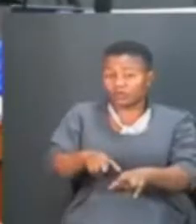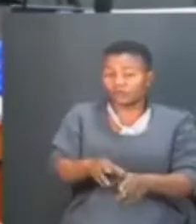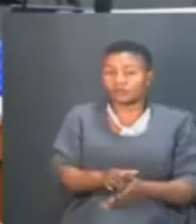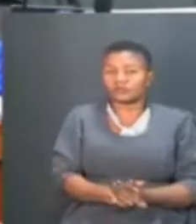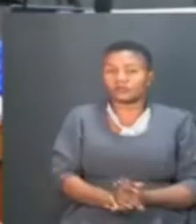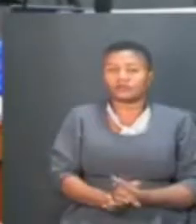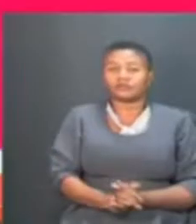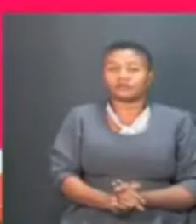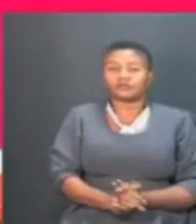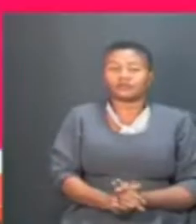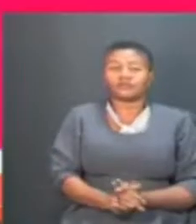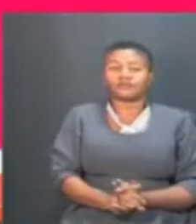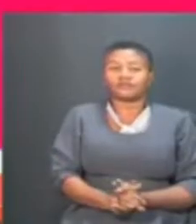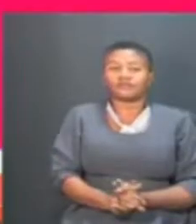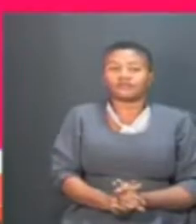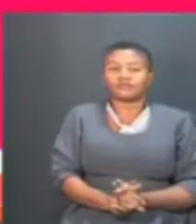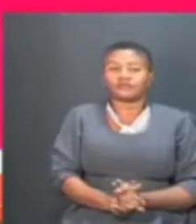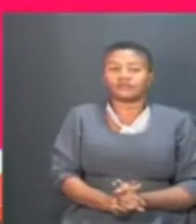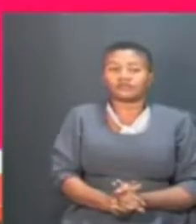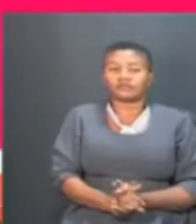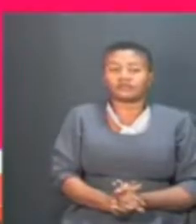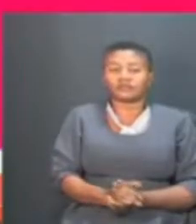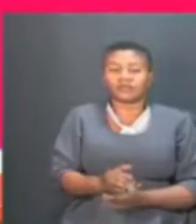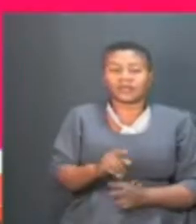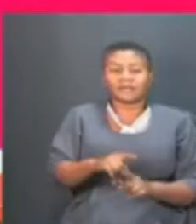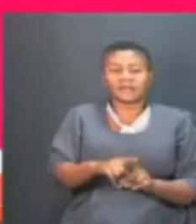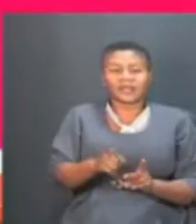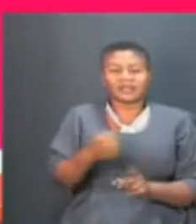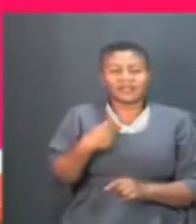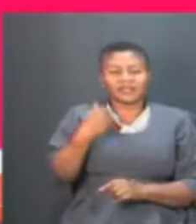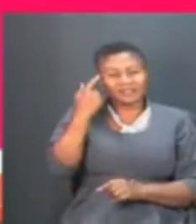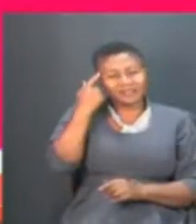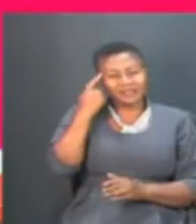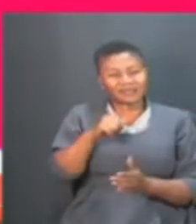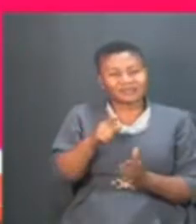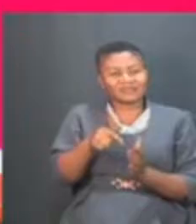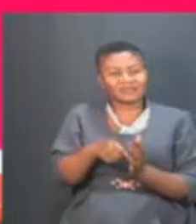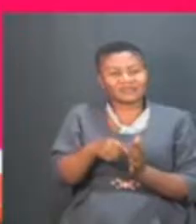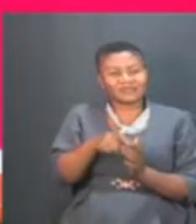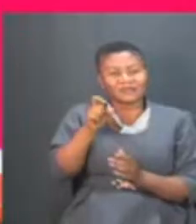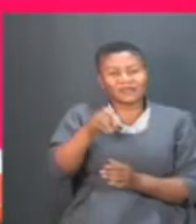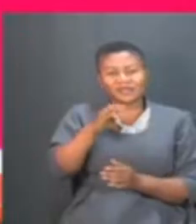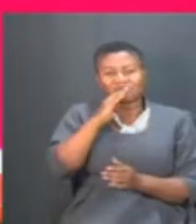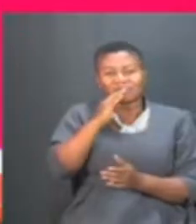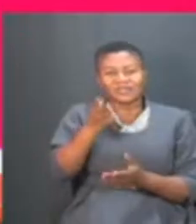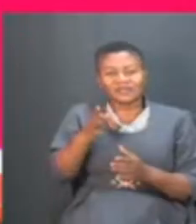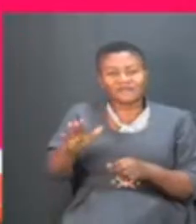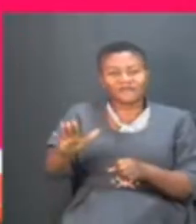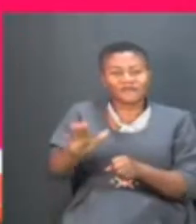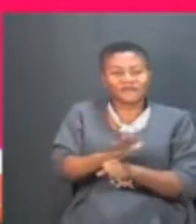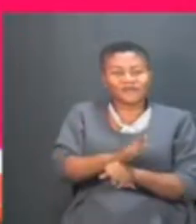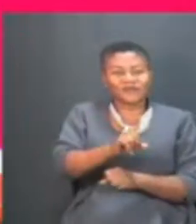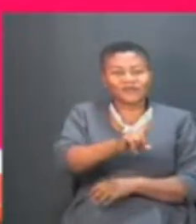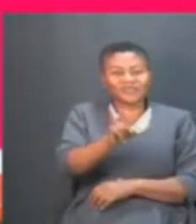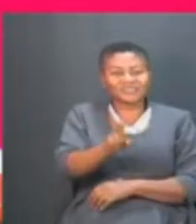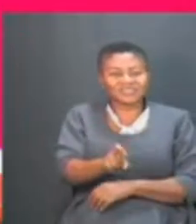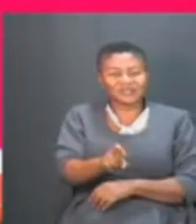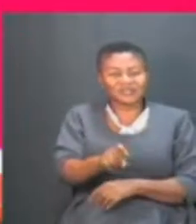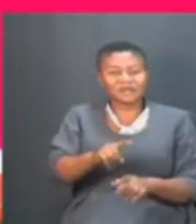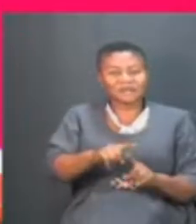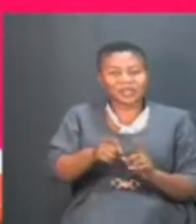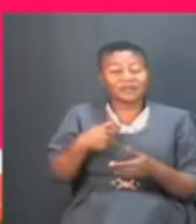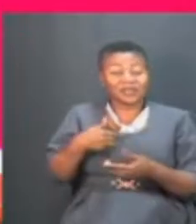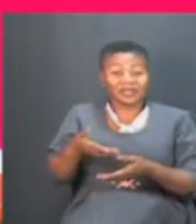Yes, Minister. But this should have been a full question, not a supplementary question. But I'll give the benefit of the